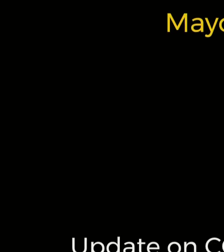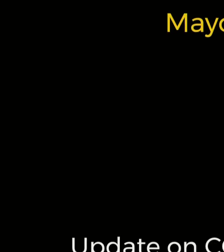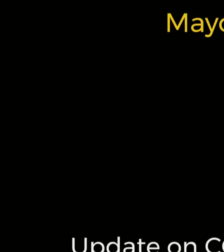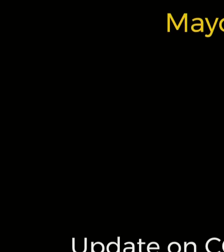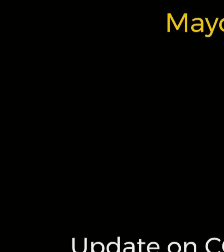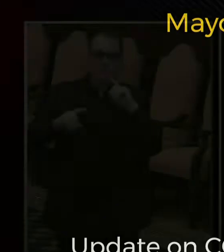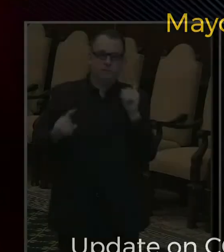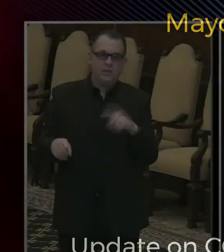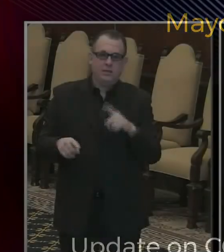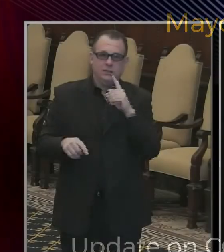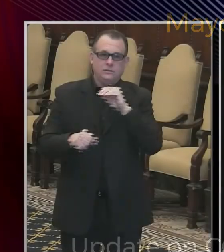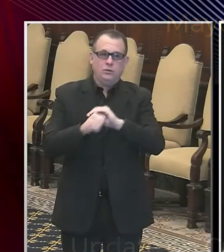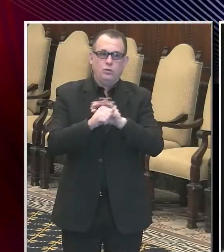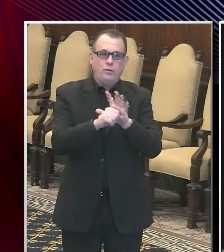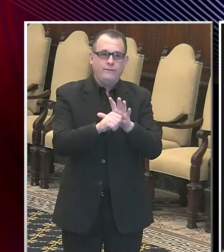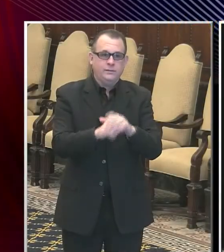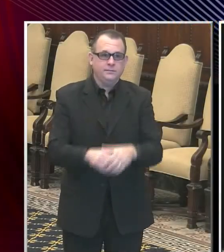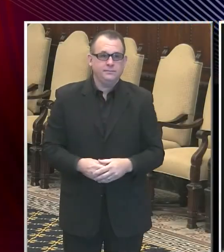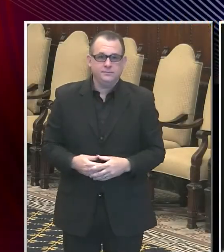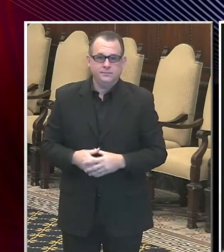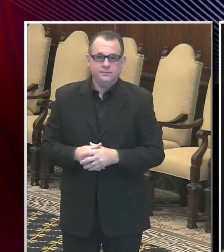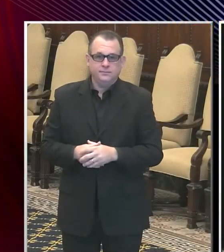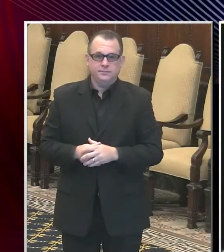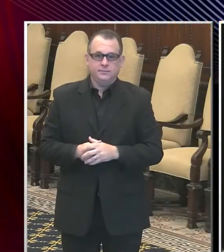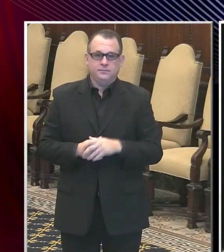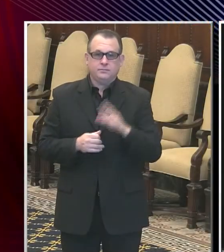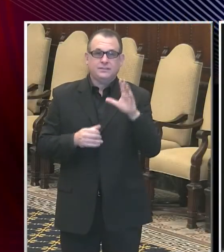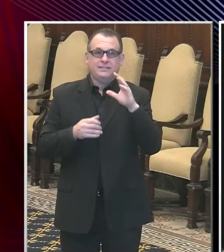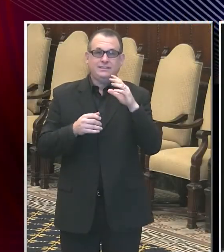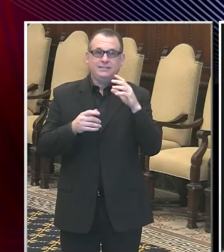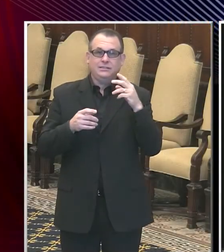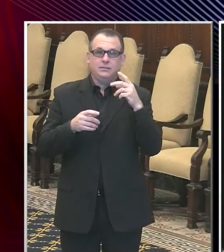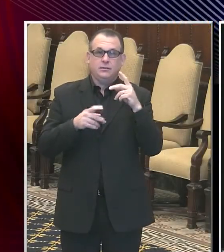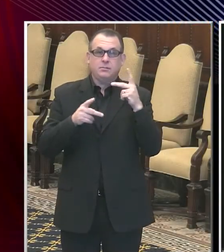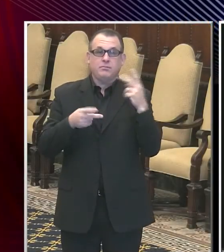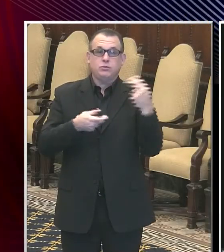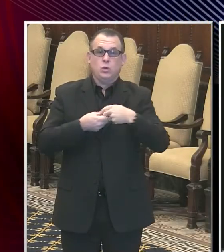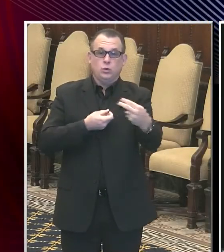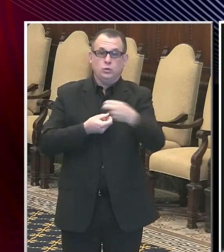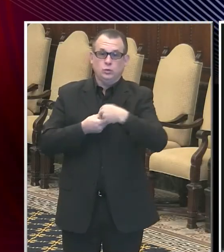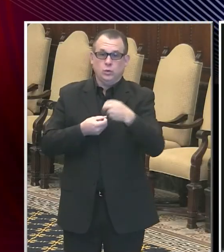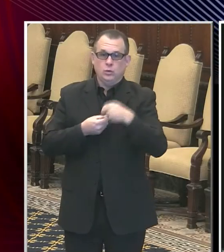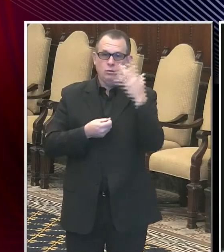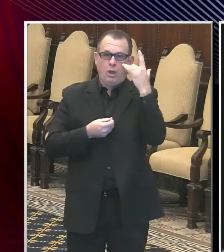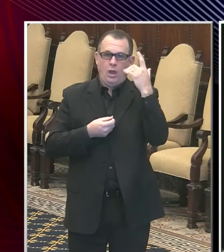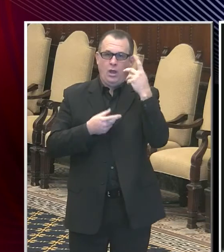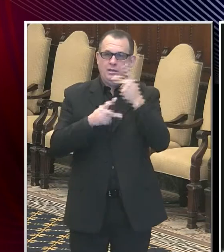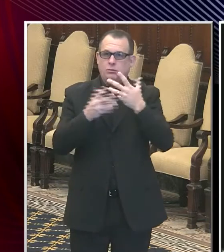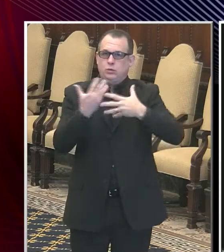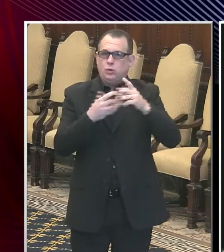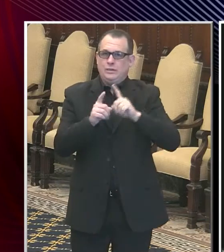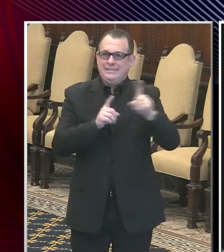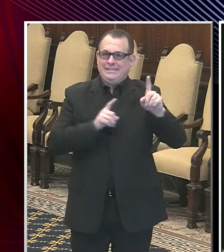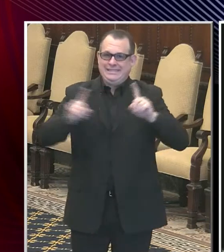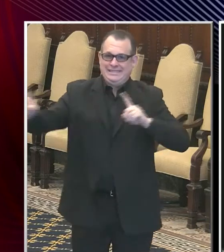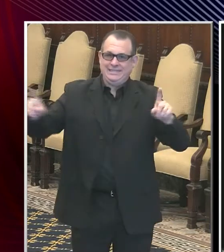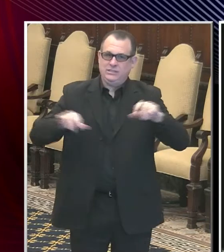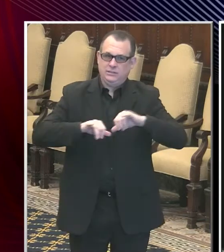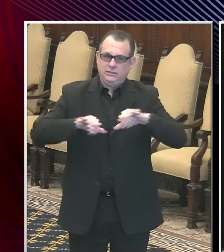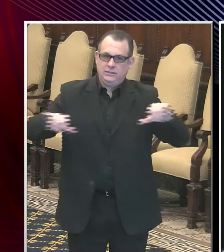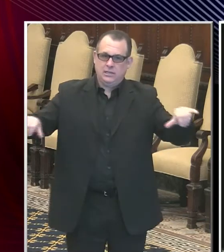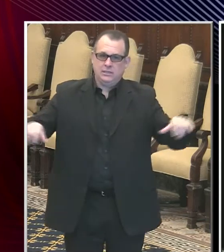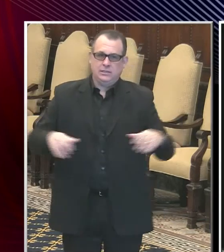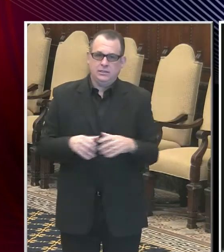today our speakers are joining the briefing virtually to adhere to social distancing guidelines. We'll begin our briefing with